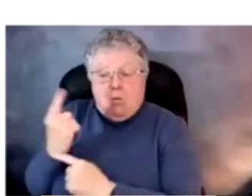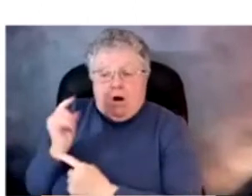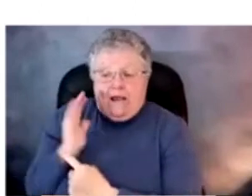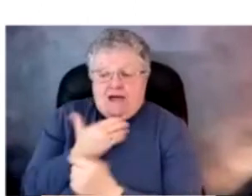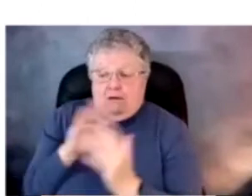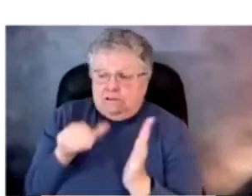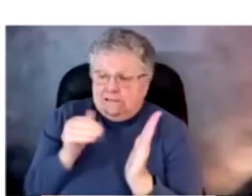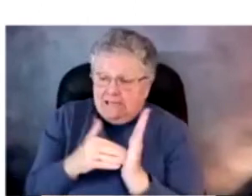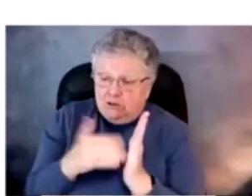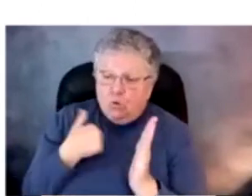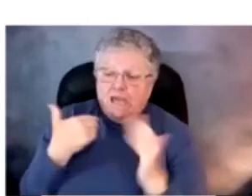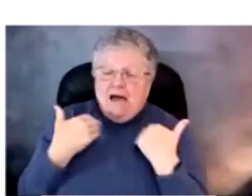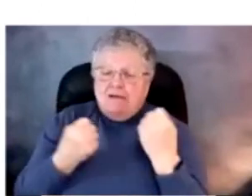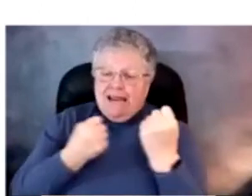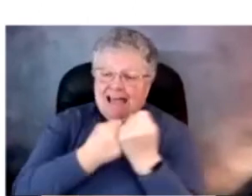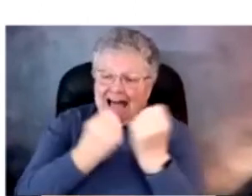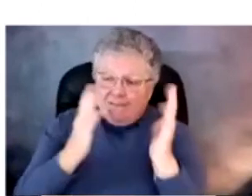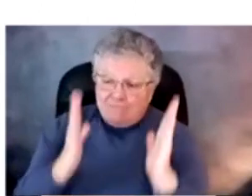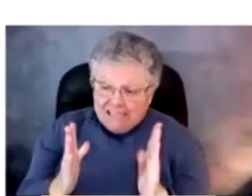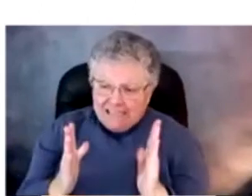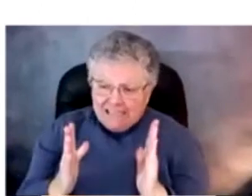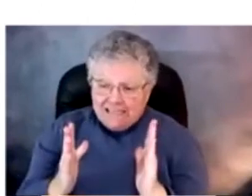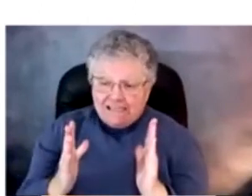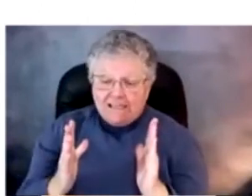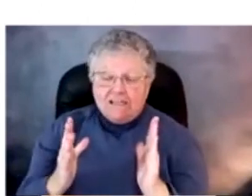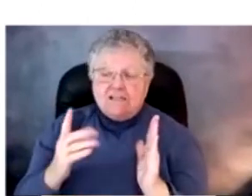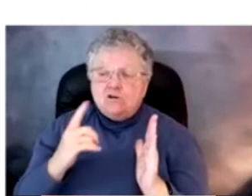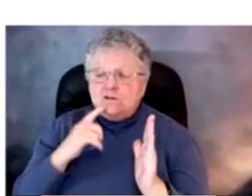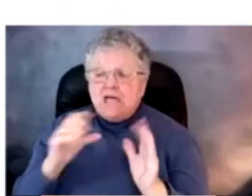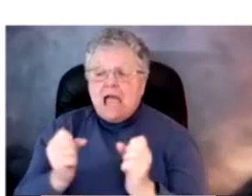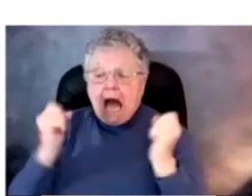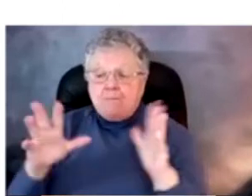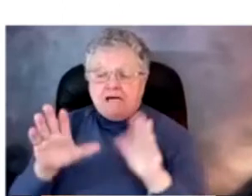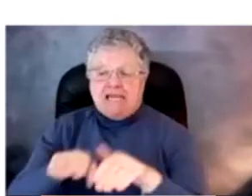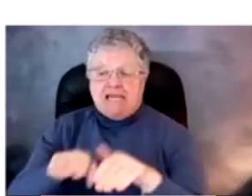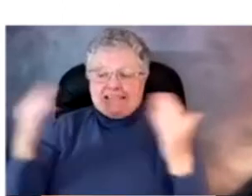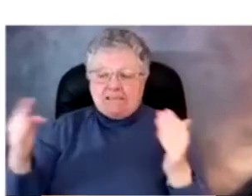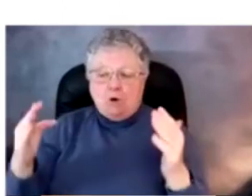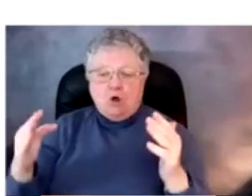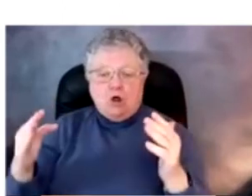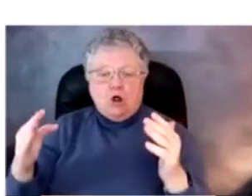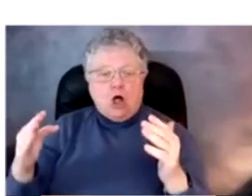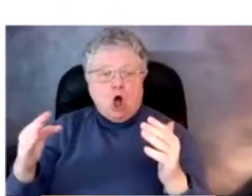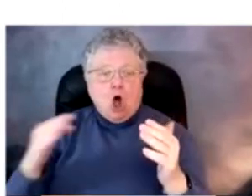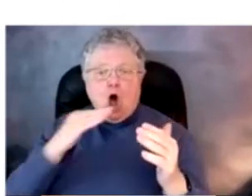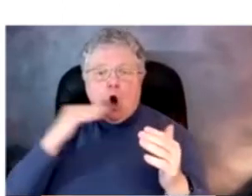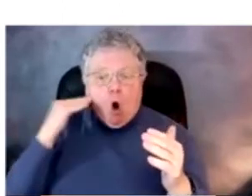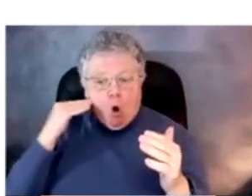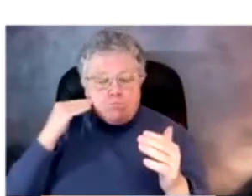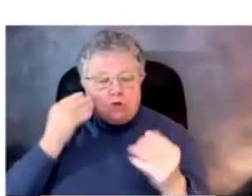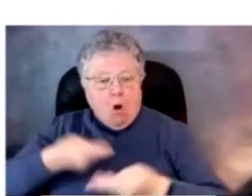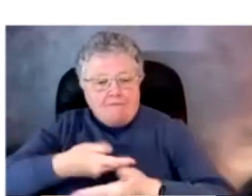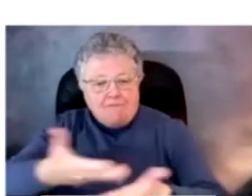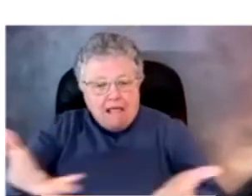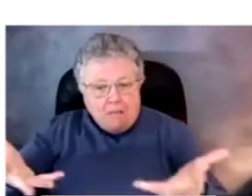to work on an issue, say housing, and how much accessible housing was available in their area, they would be able to connect with people in